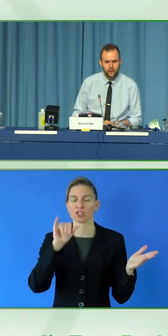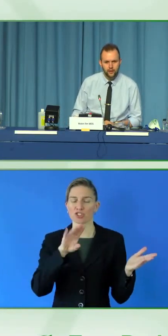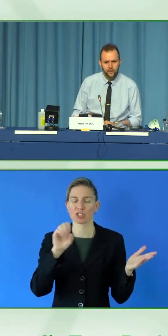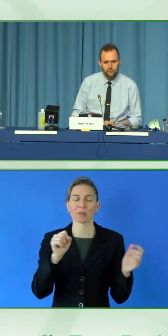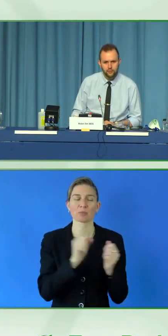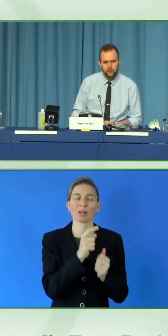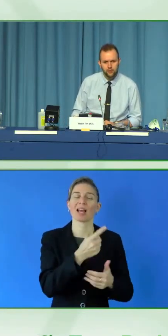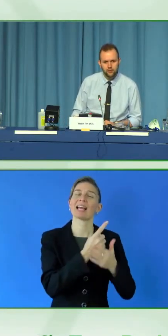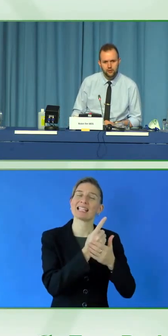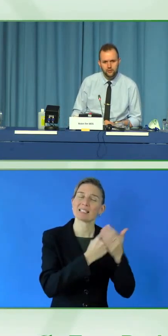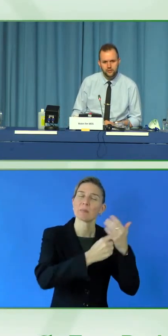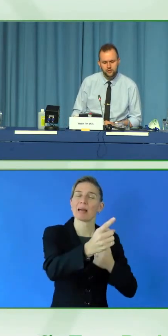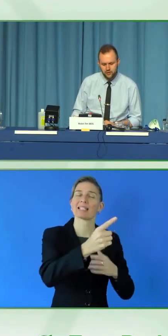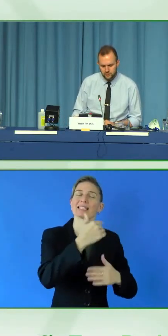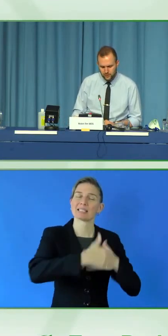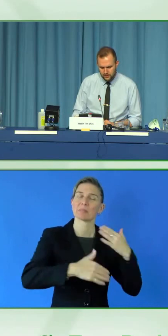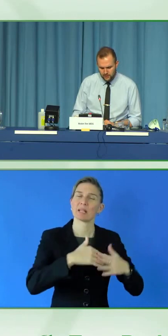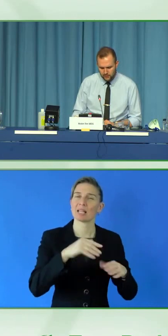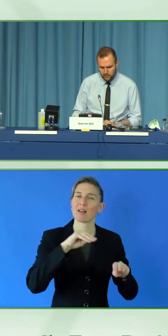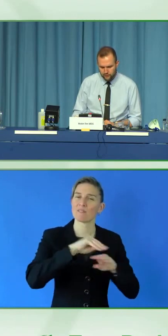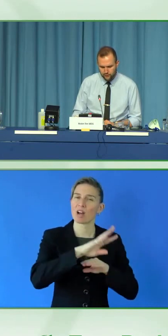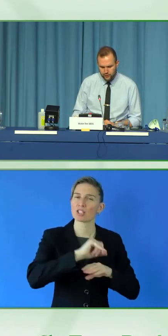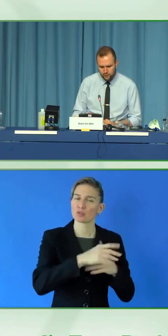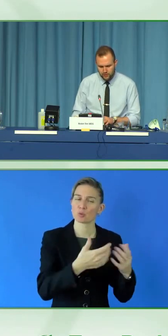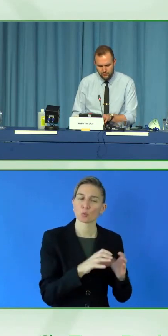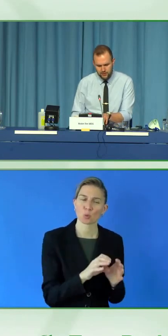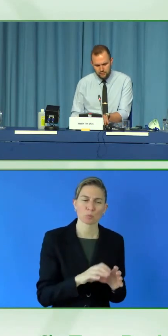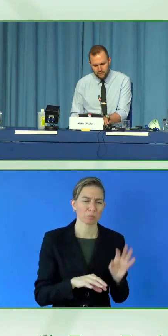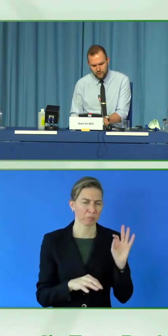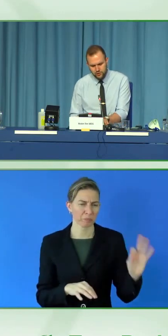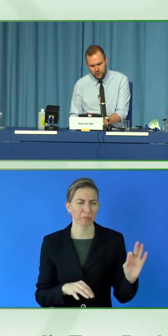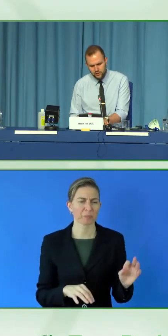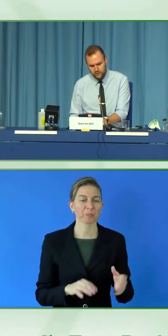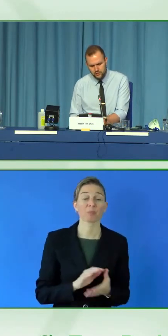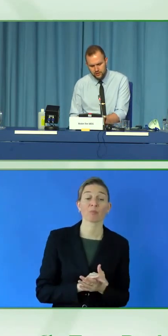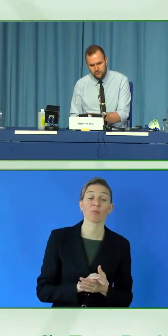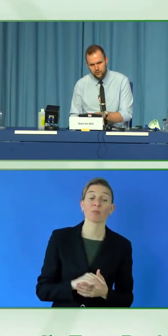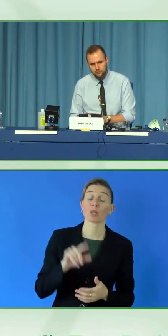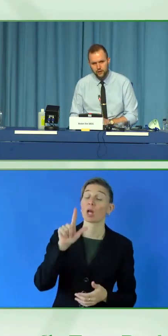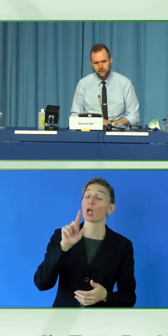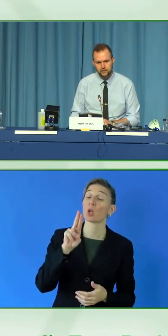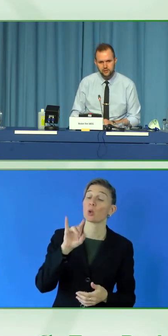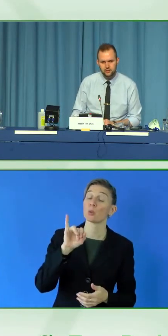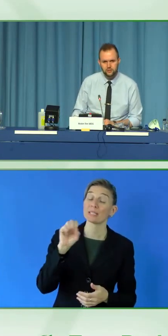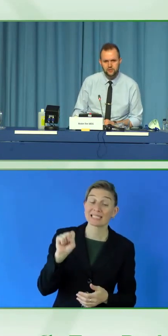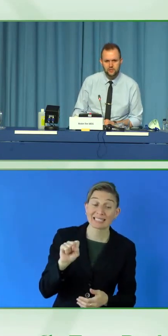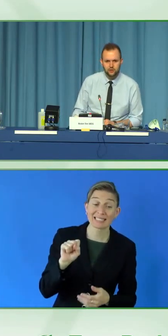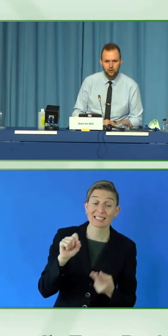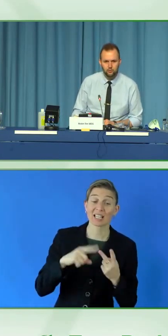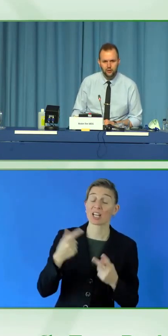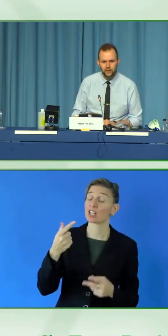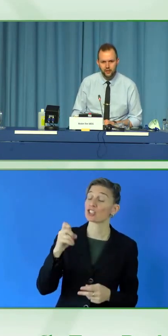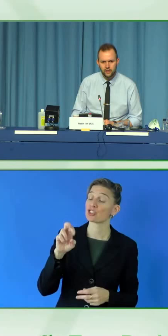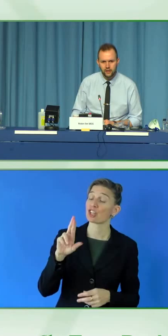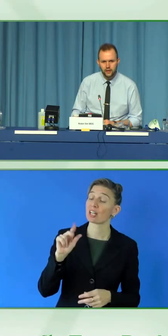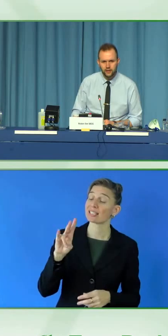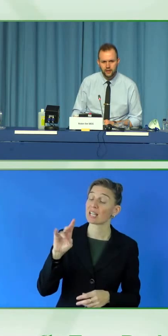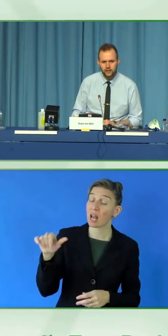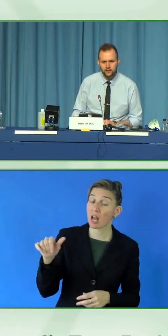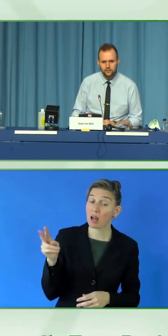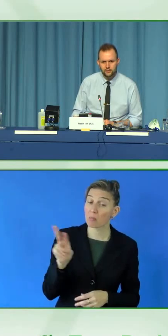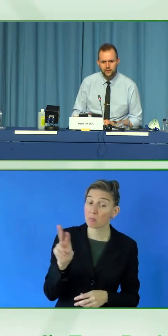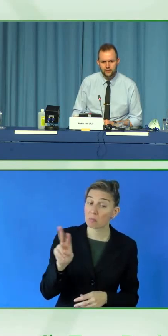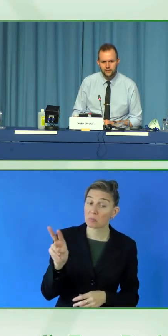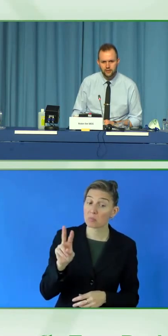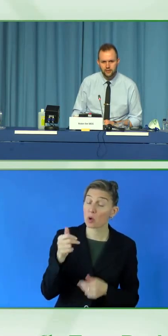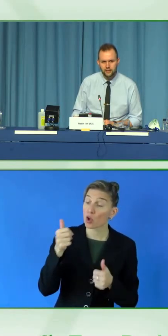Group. Luis and Geraldine, I'd love for you to come in and maybe share some good practices you've seen globally and